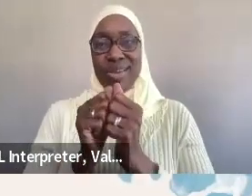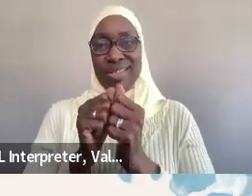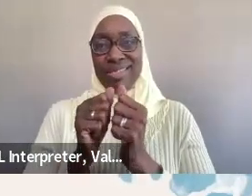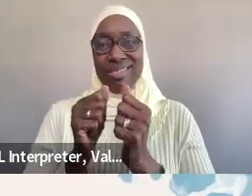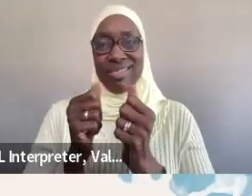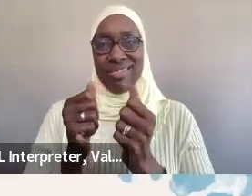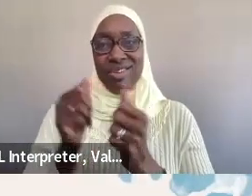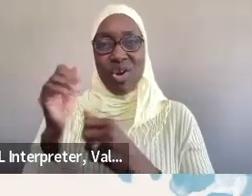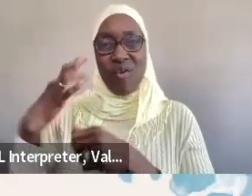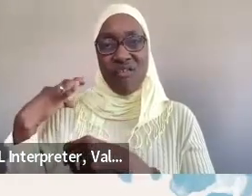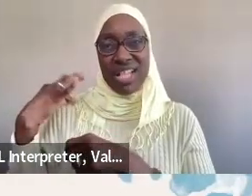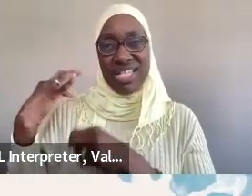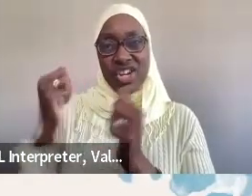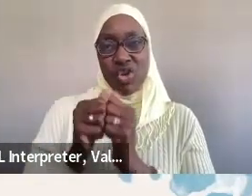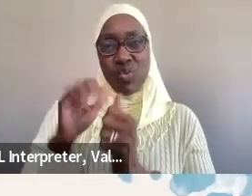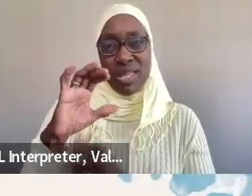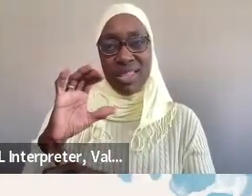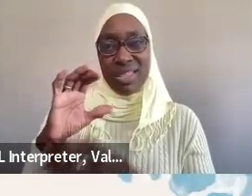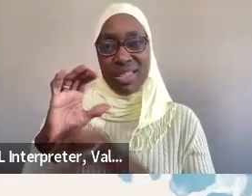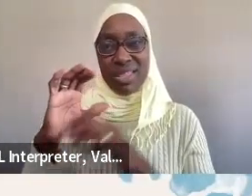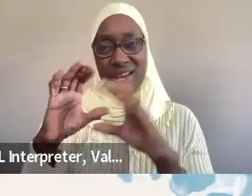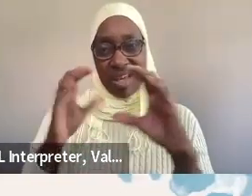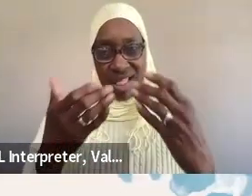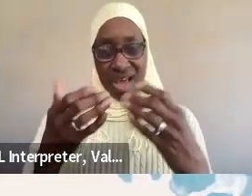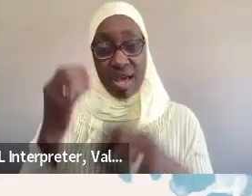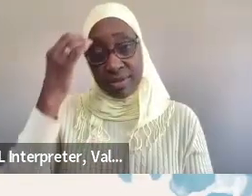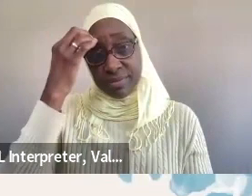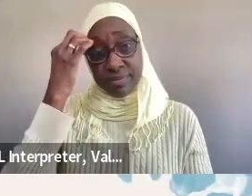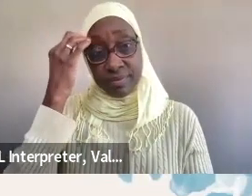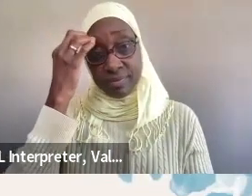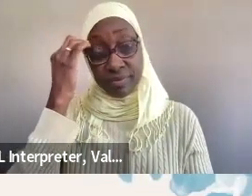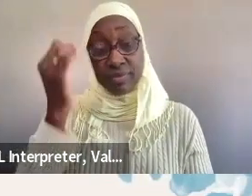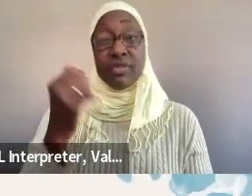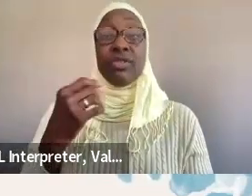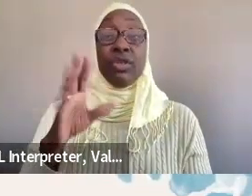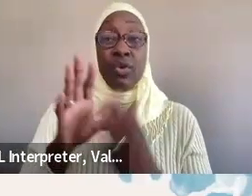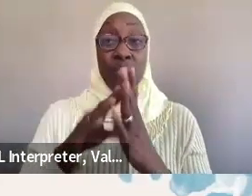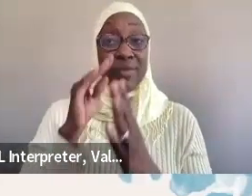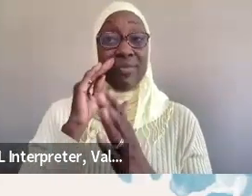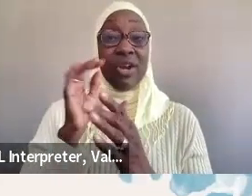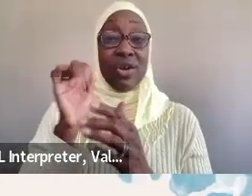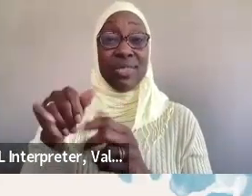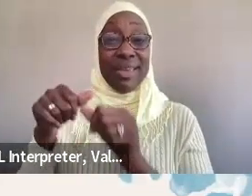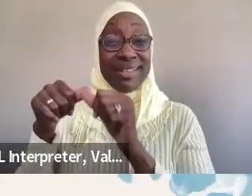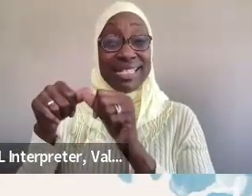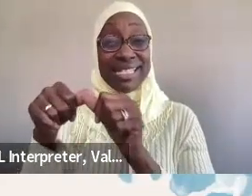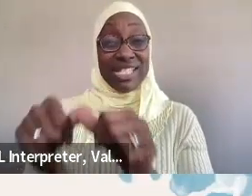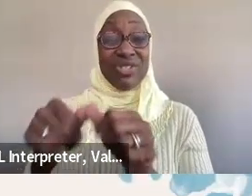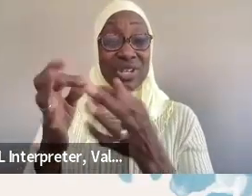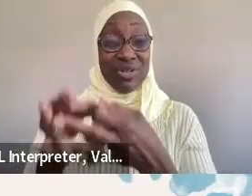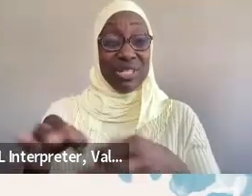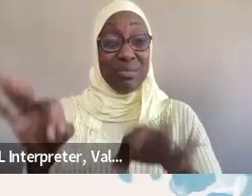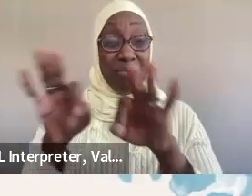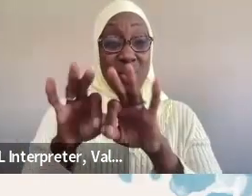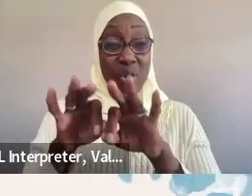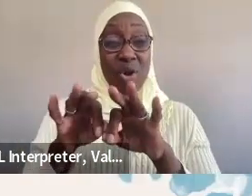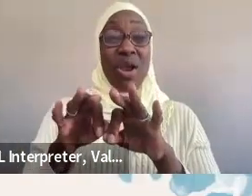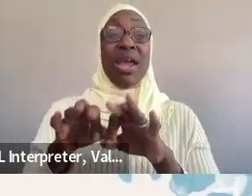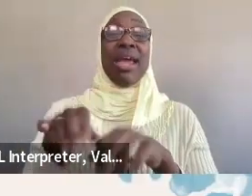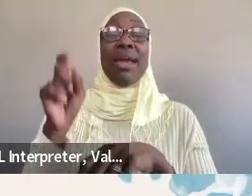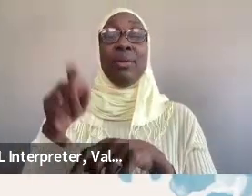community and like ensuring that continuity we've learned is incredibly important. And as part of that, ensuring that we are